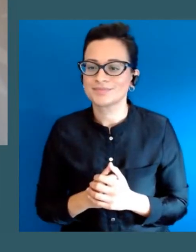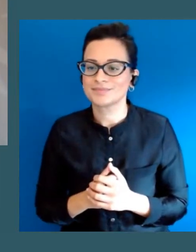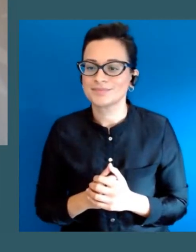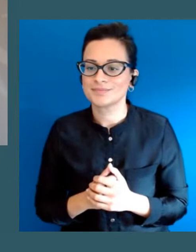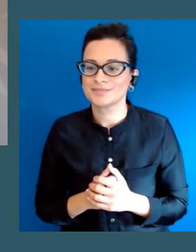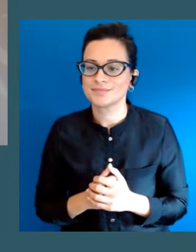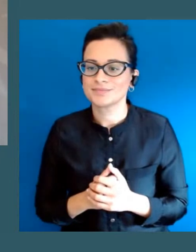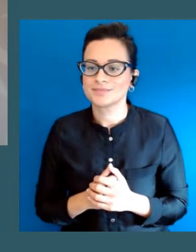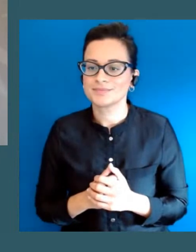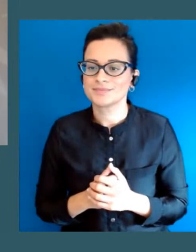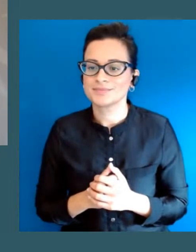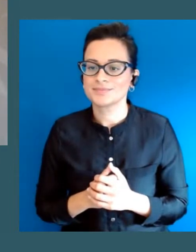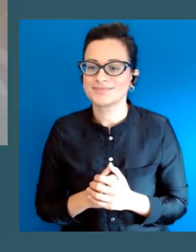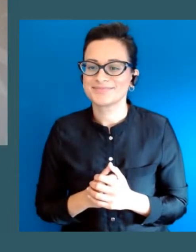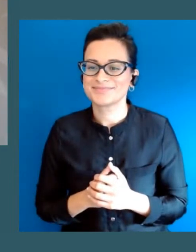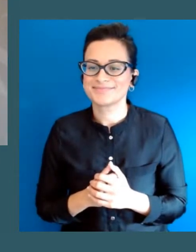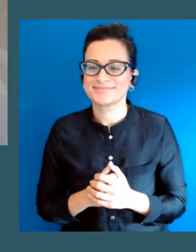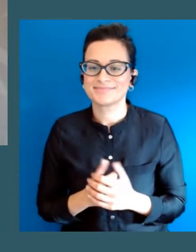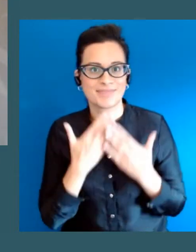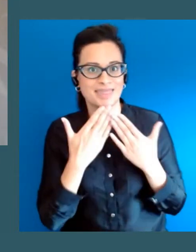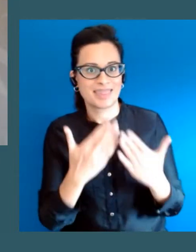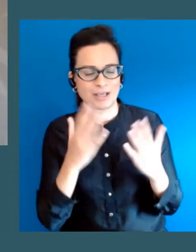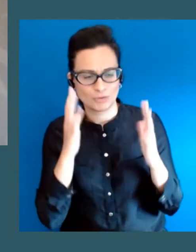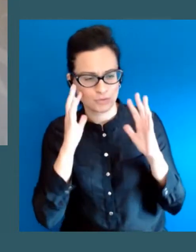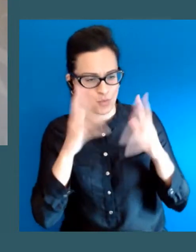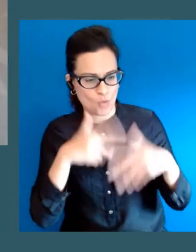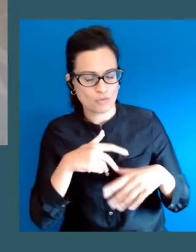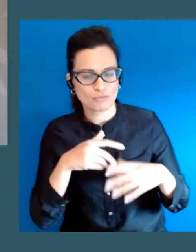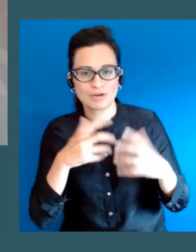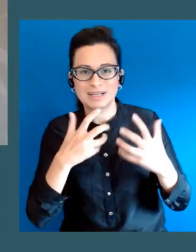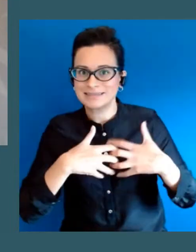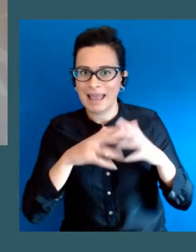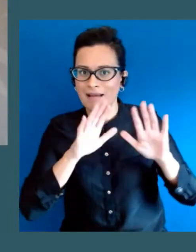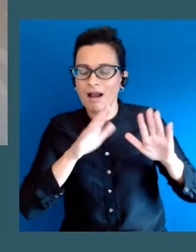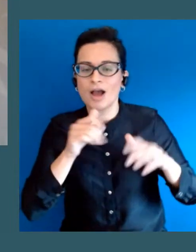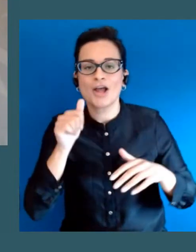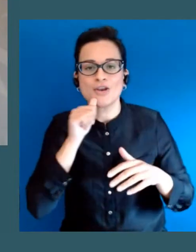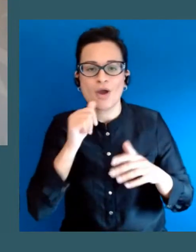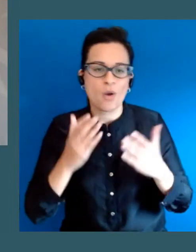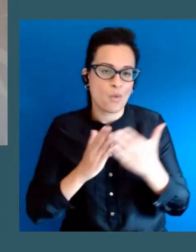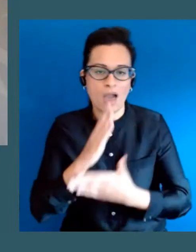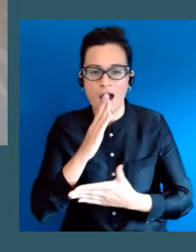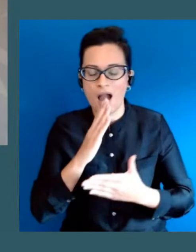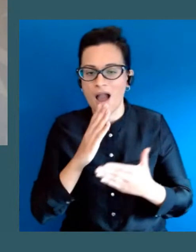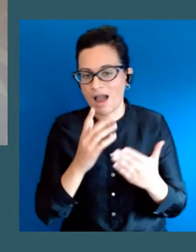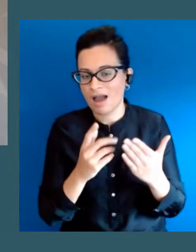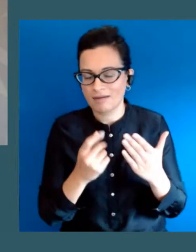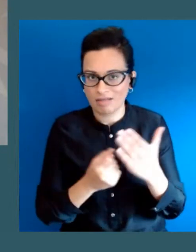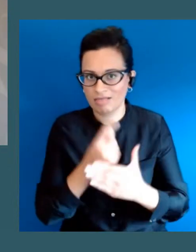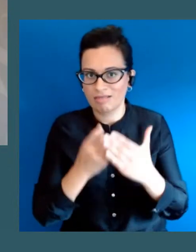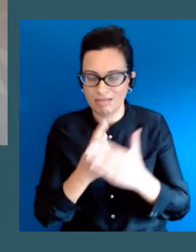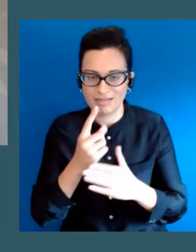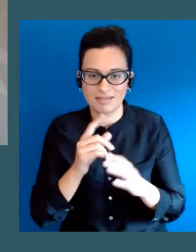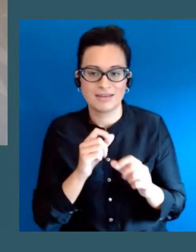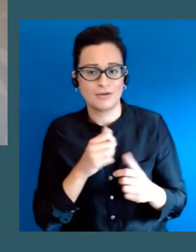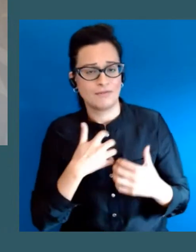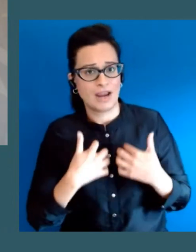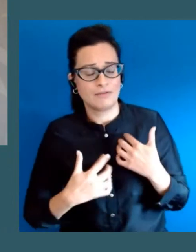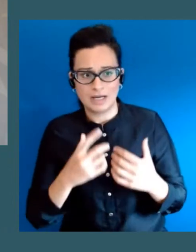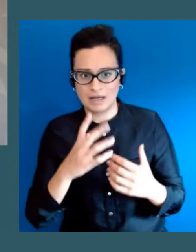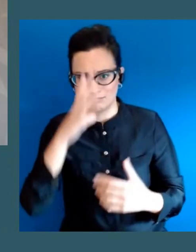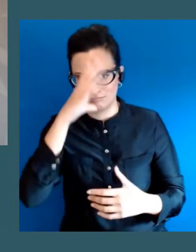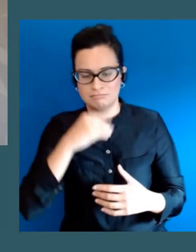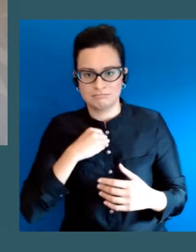Thank you, Lydia. Don't worry about the tech problems. We know it's live and these things happen, but it was a really informative talk. So thank you